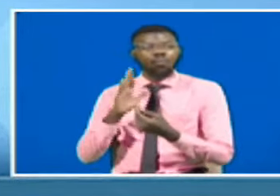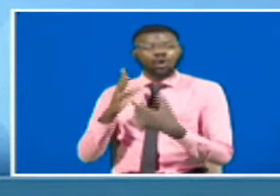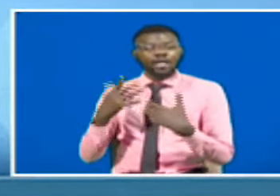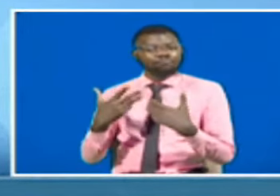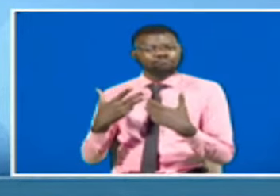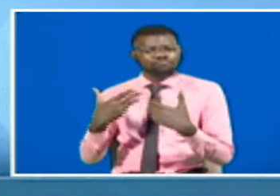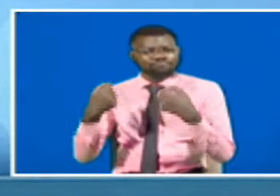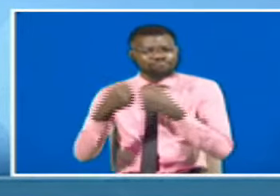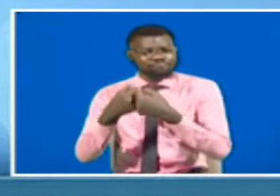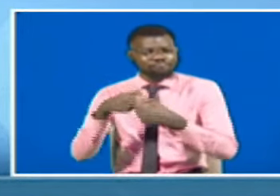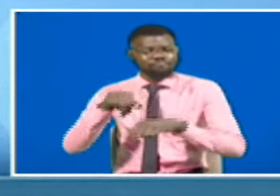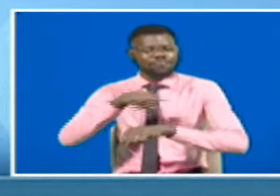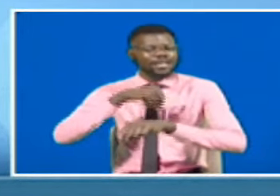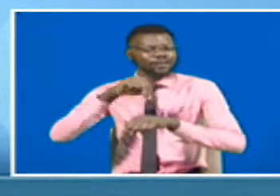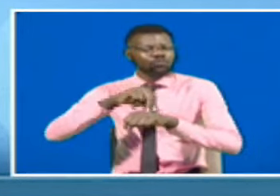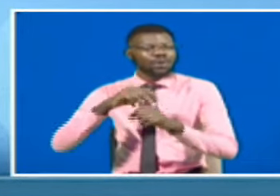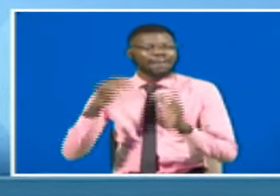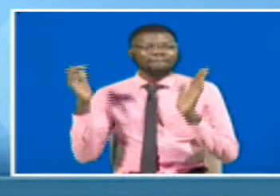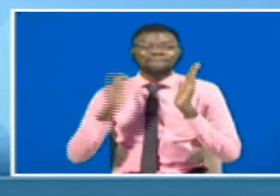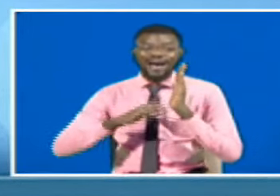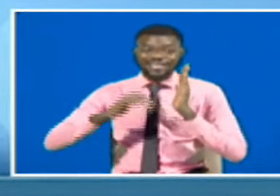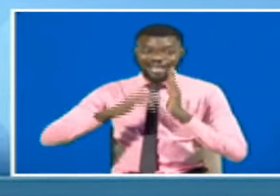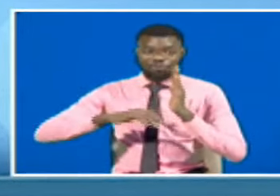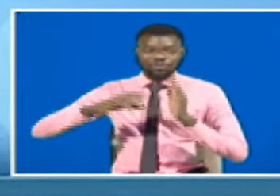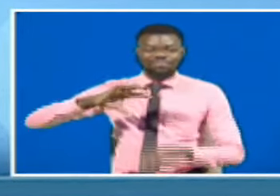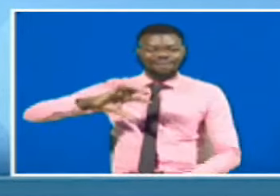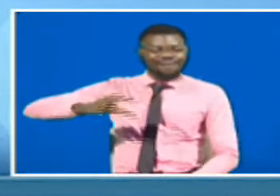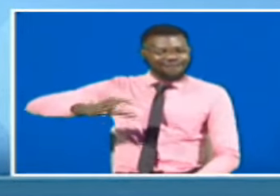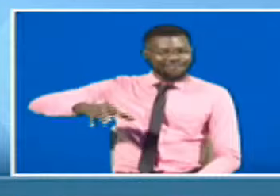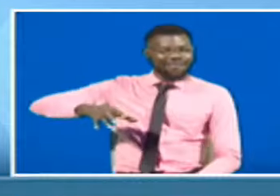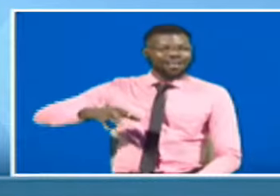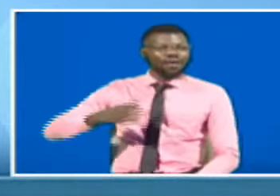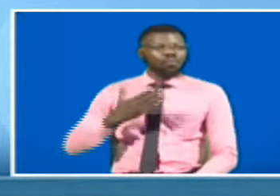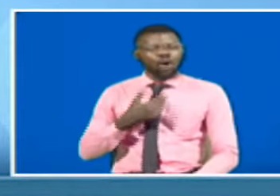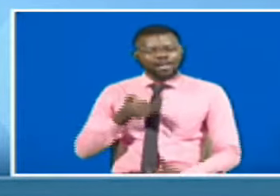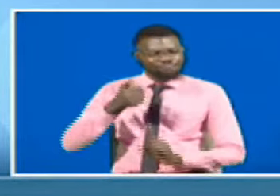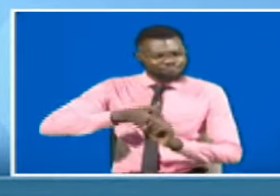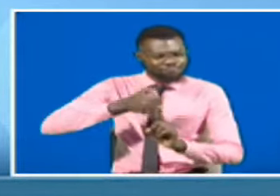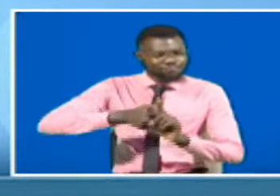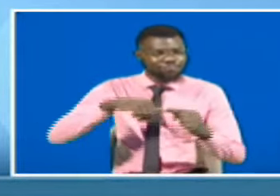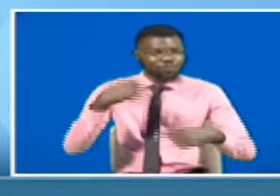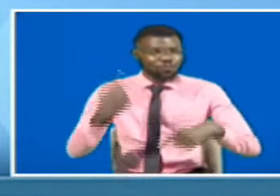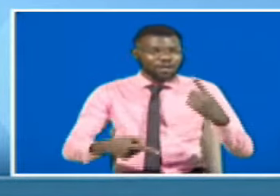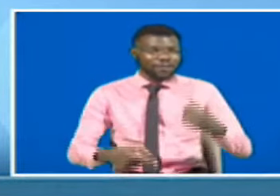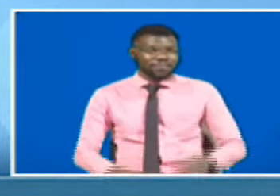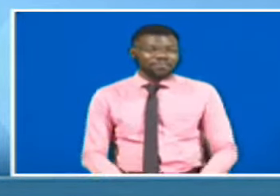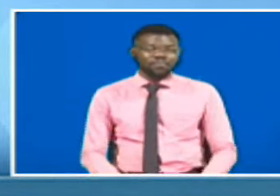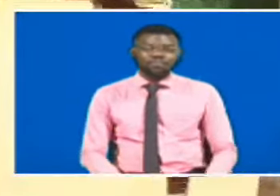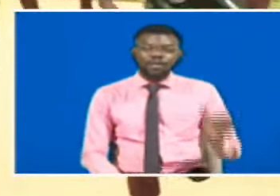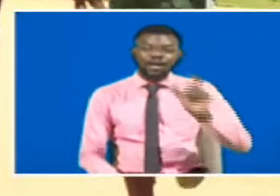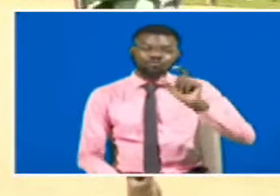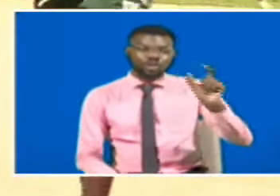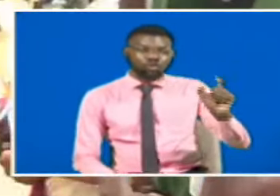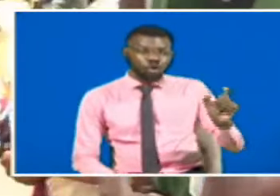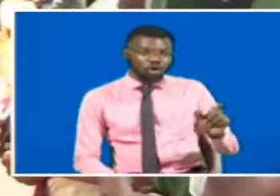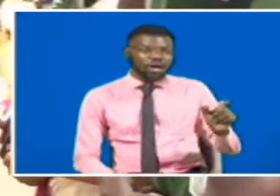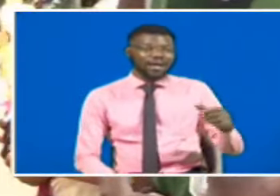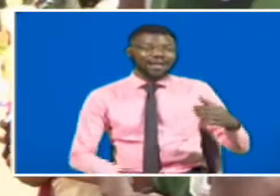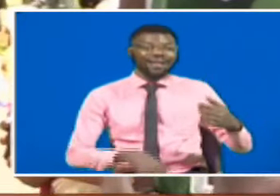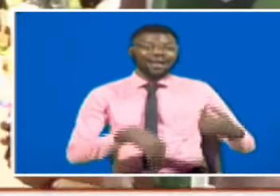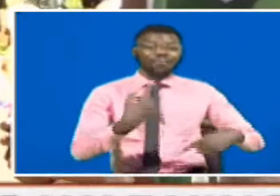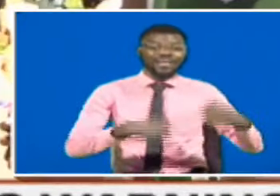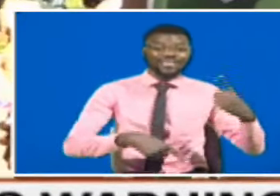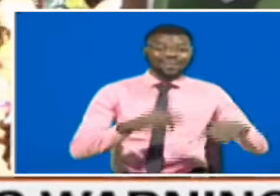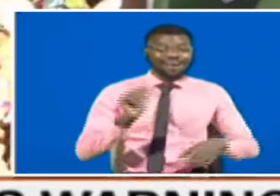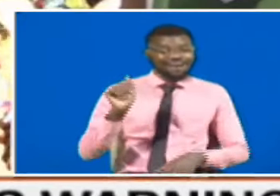will be held in Machakos, will try as much as possible to be able to win it. Remember, in the regional kind of extravaganza in Nyanza, Agoro